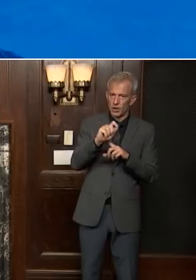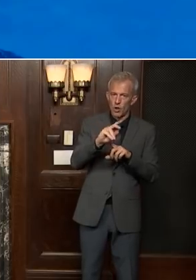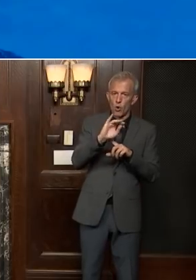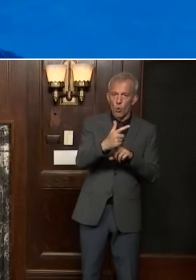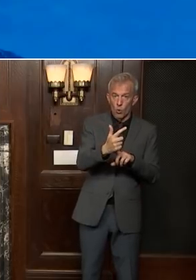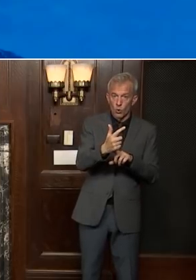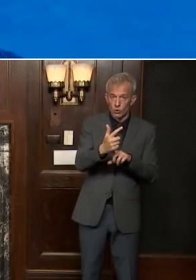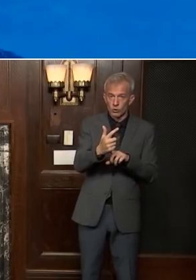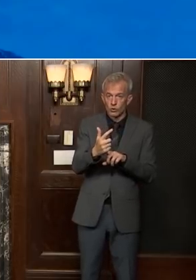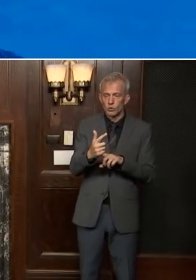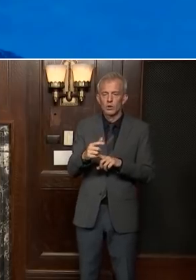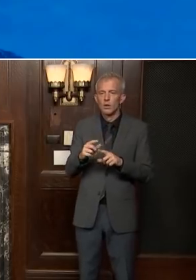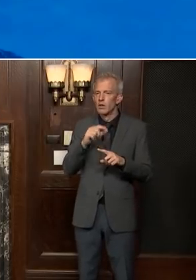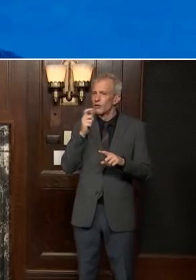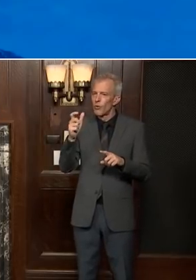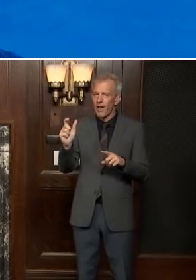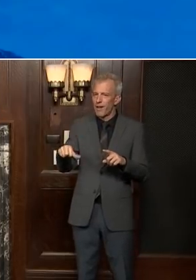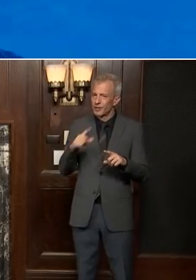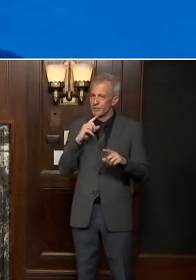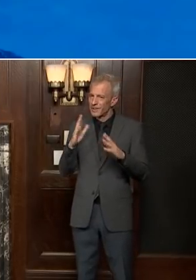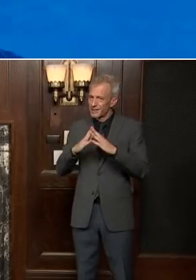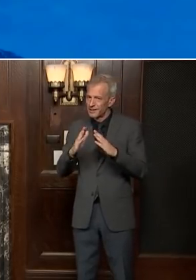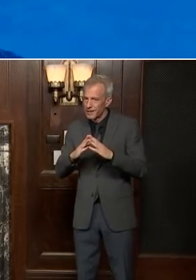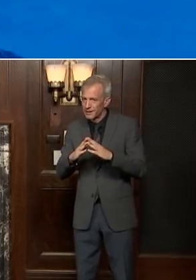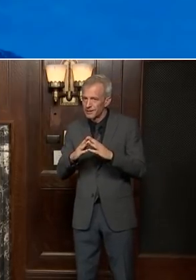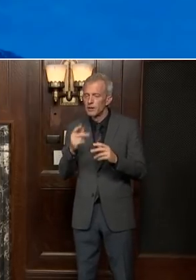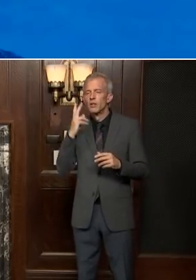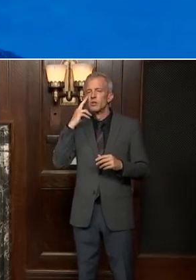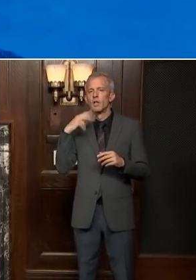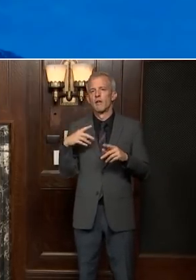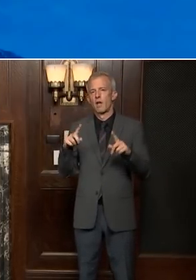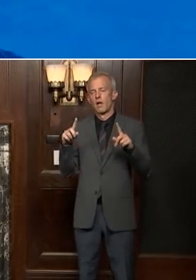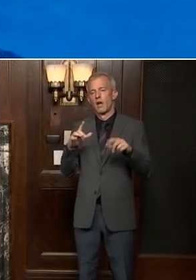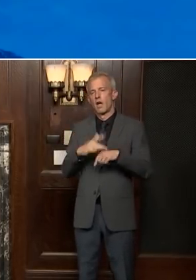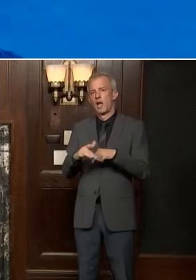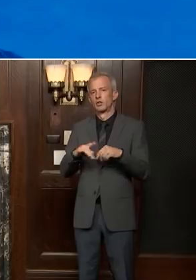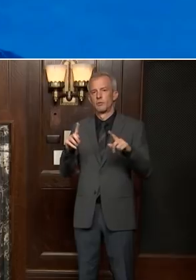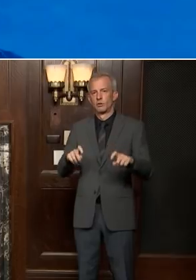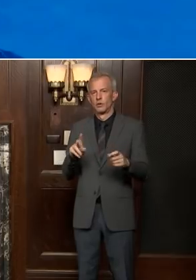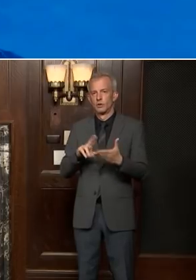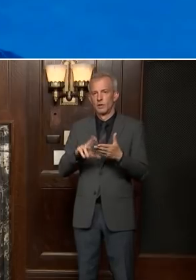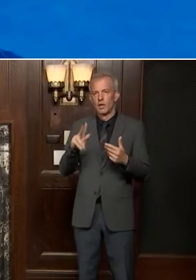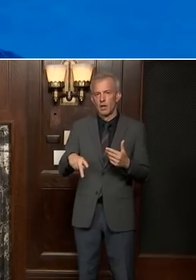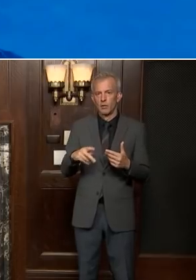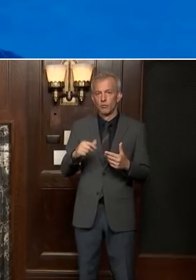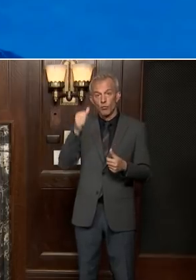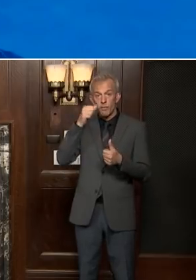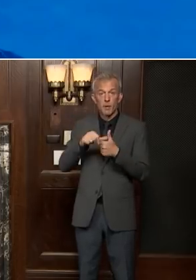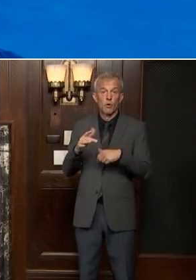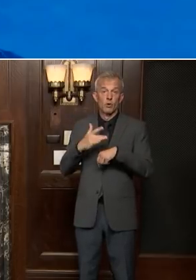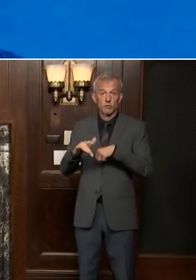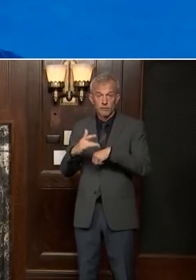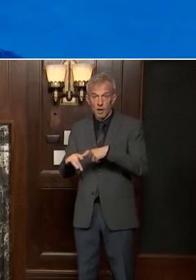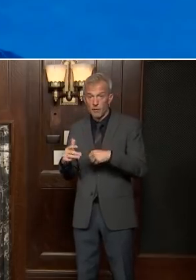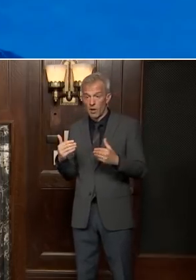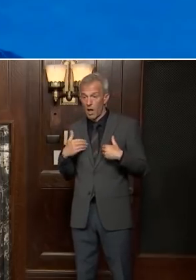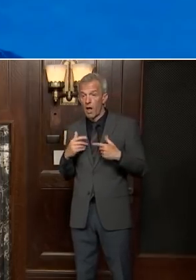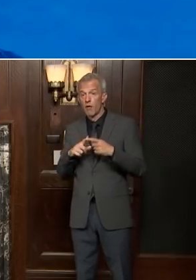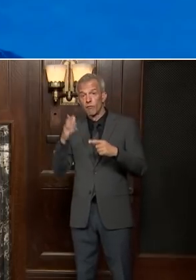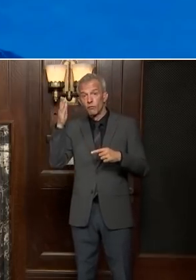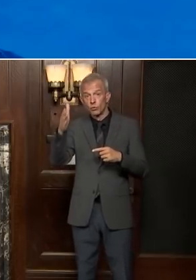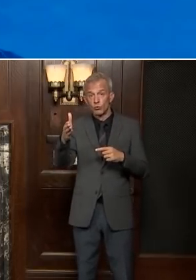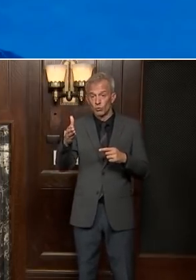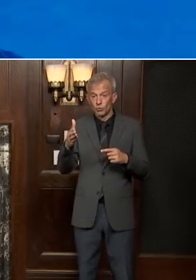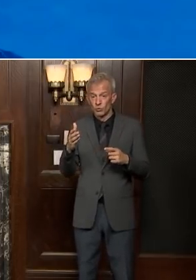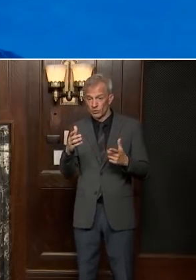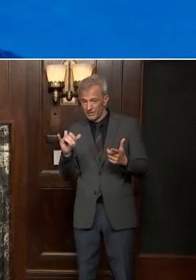coronavirus.lacity.org to see if you're eligible to get tested and to sign up. And remember, if slots are filled up for a particular day, you can make a future appointment as